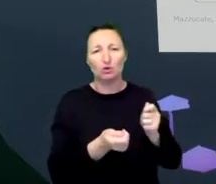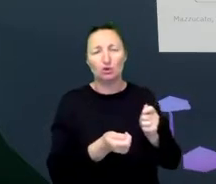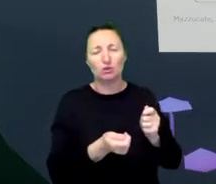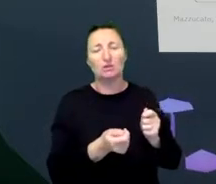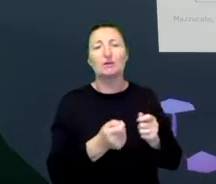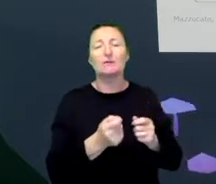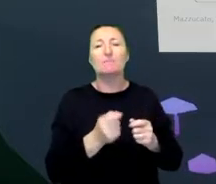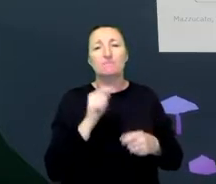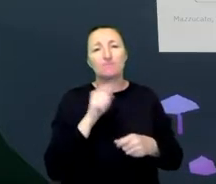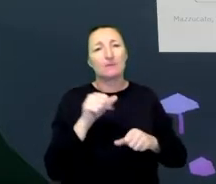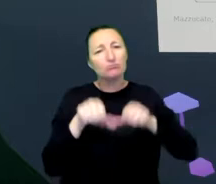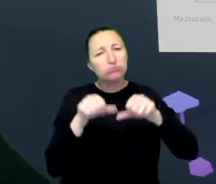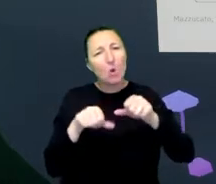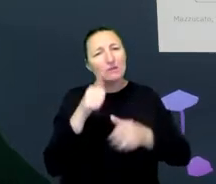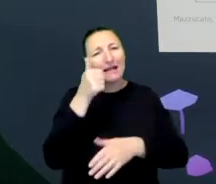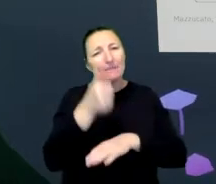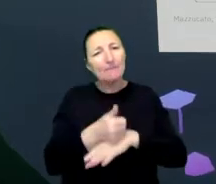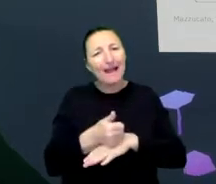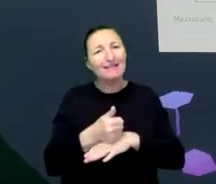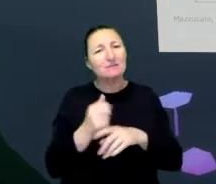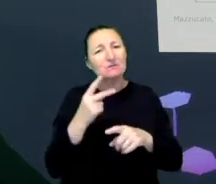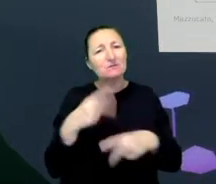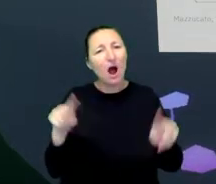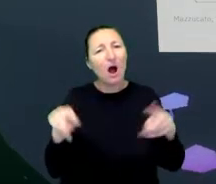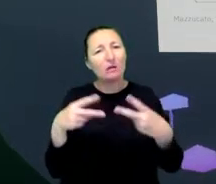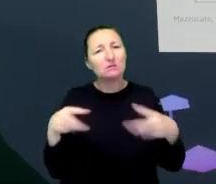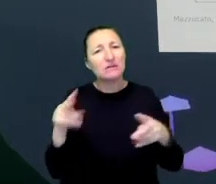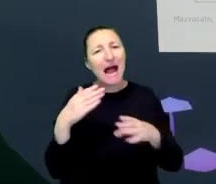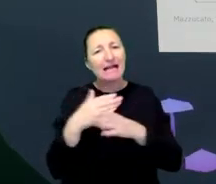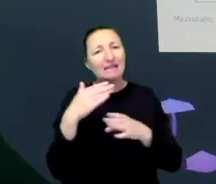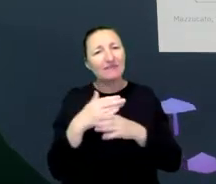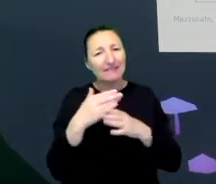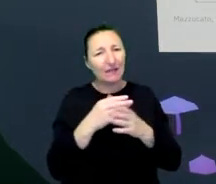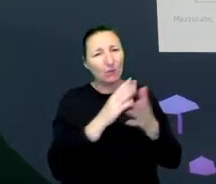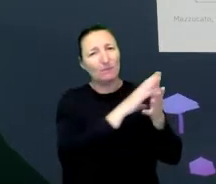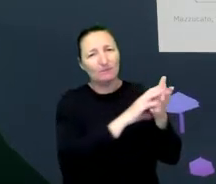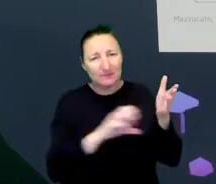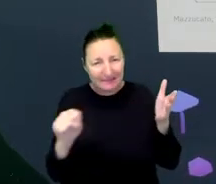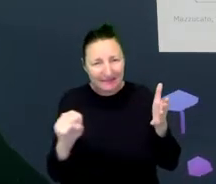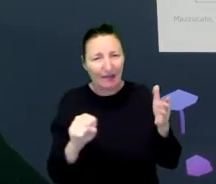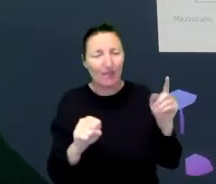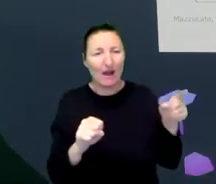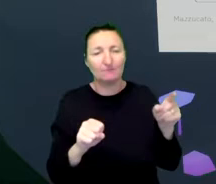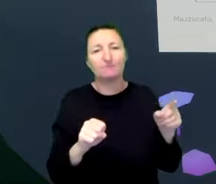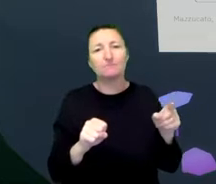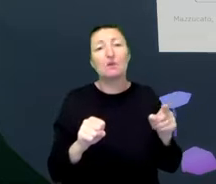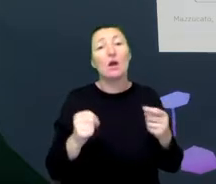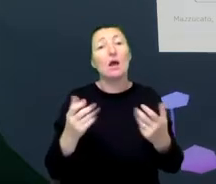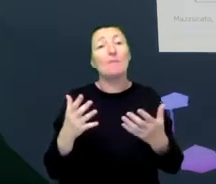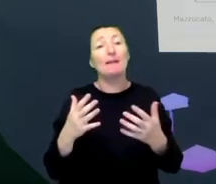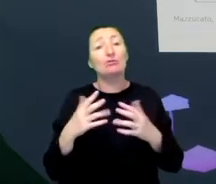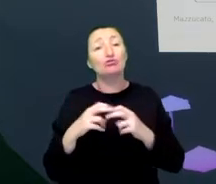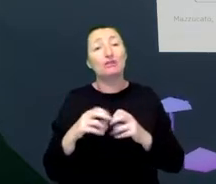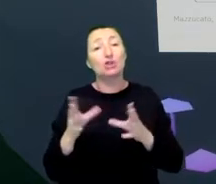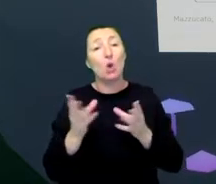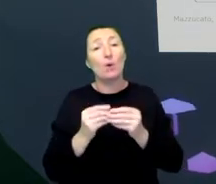process-based dance activity. And that research was done with Arthur Baer. So yeah,